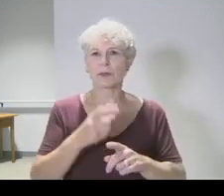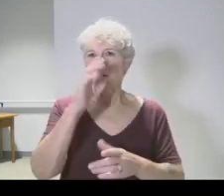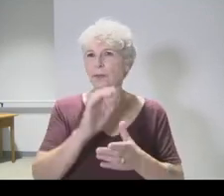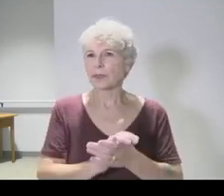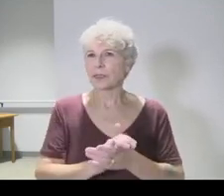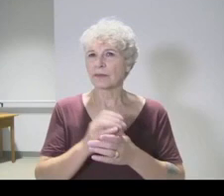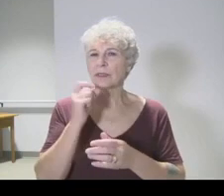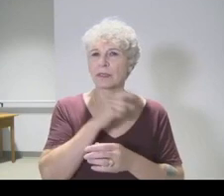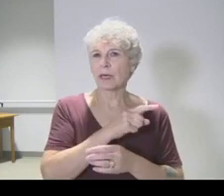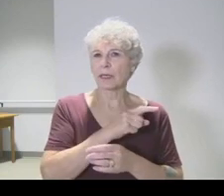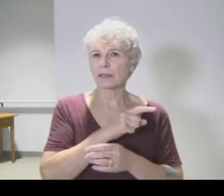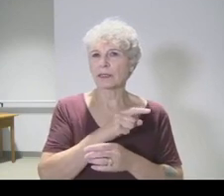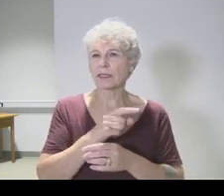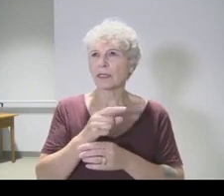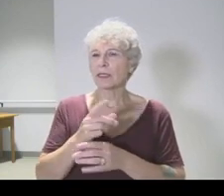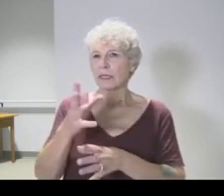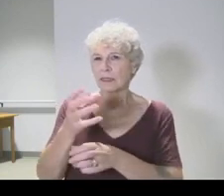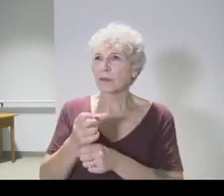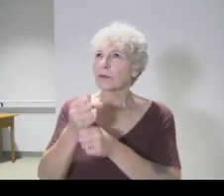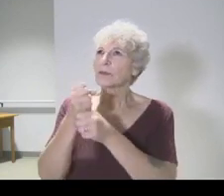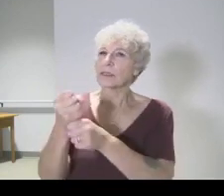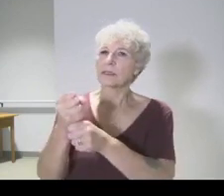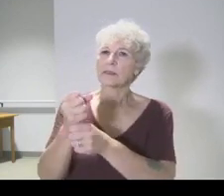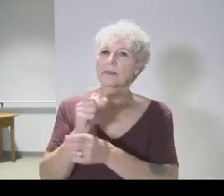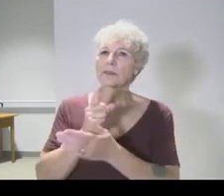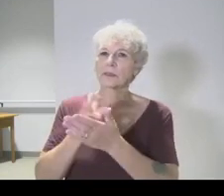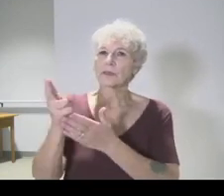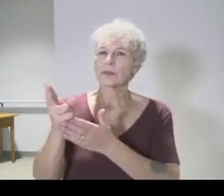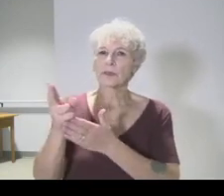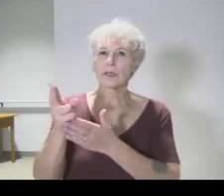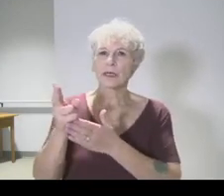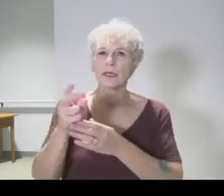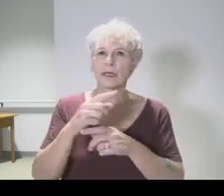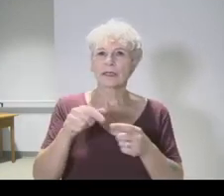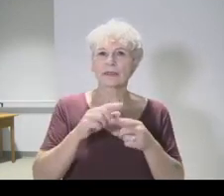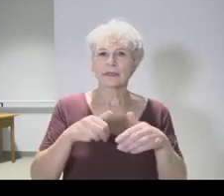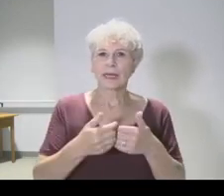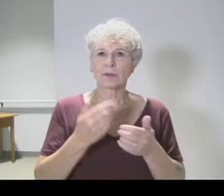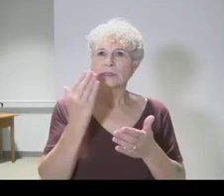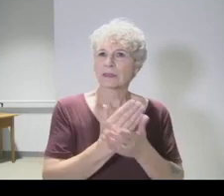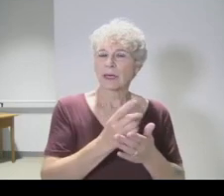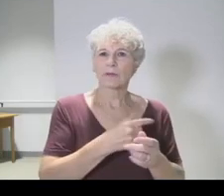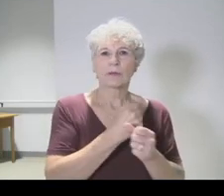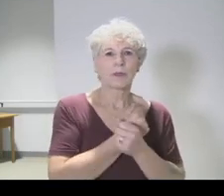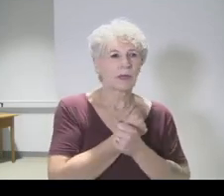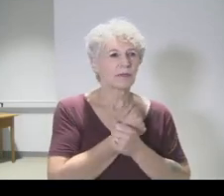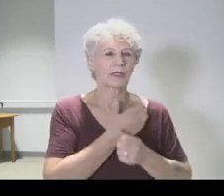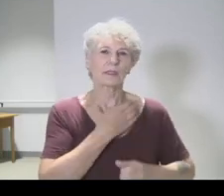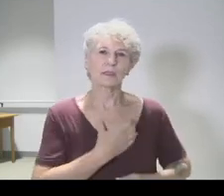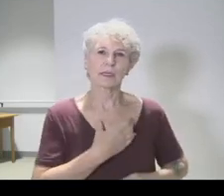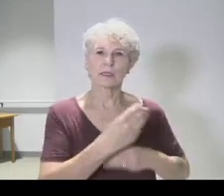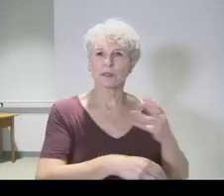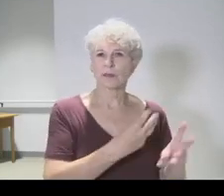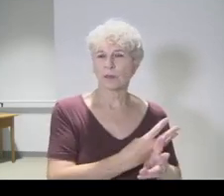hold fast to the truth. This is how we keep from loving the desires of the world. And this